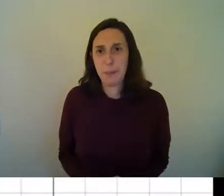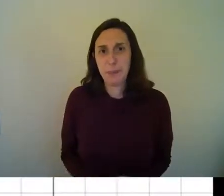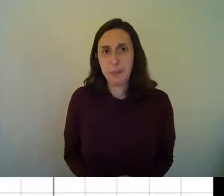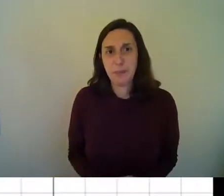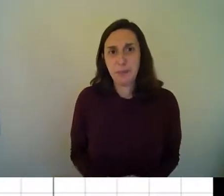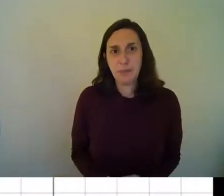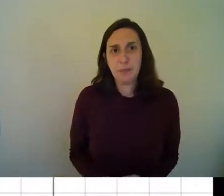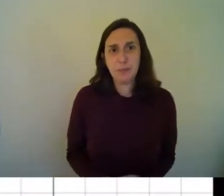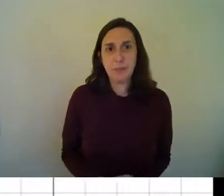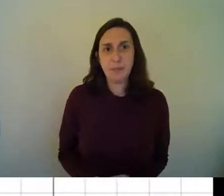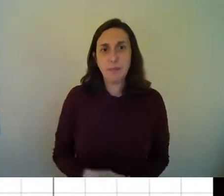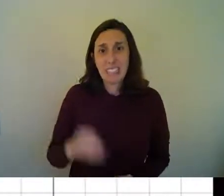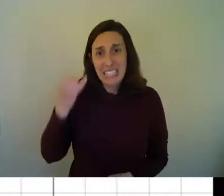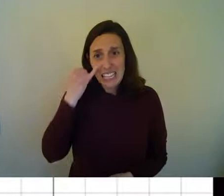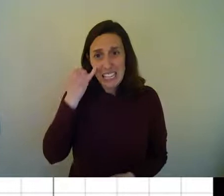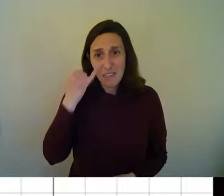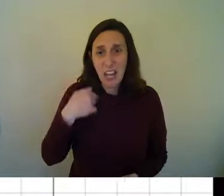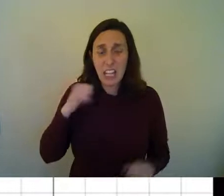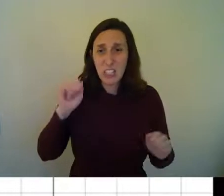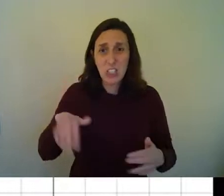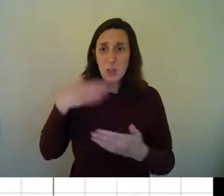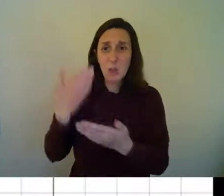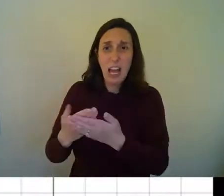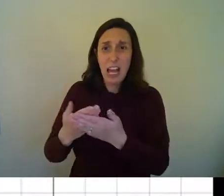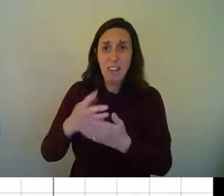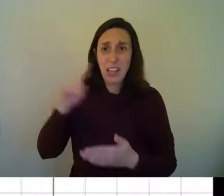If I could get to infinity,